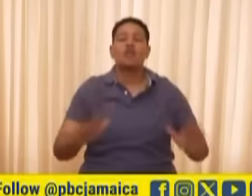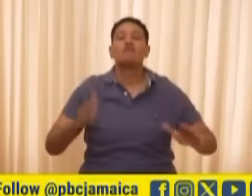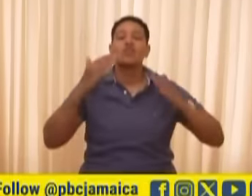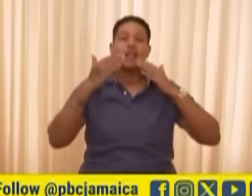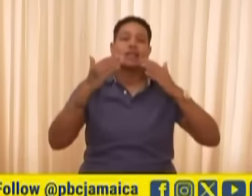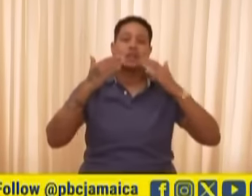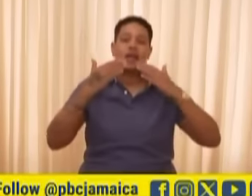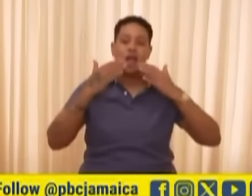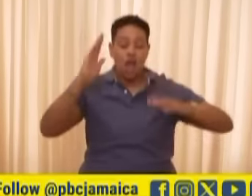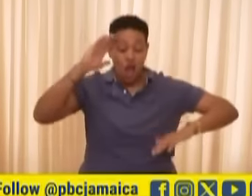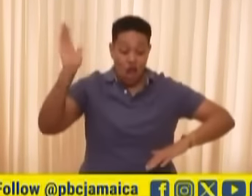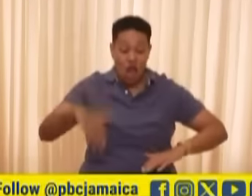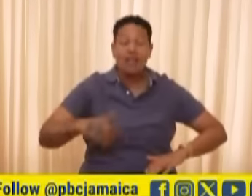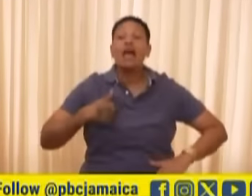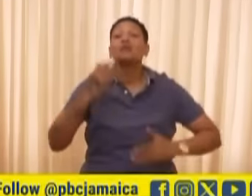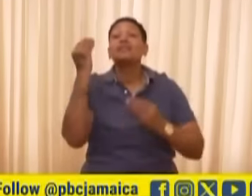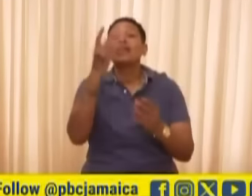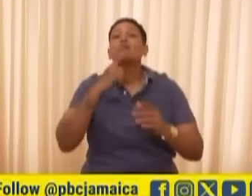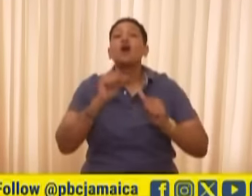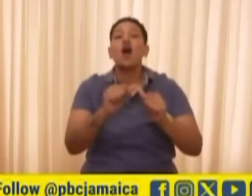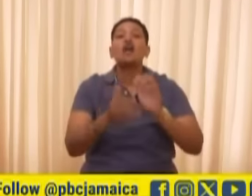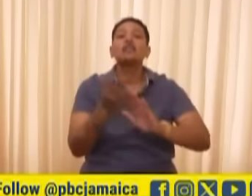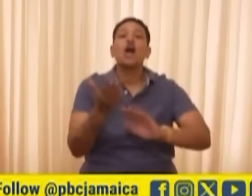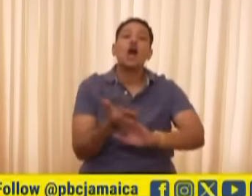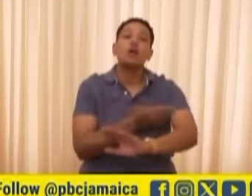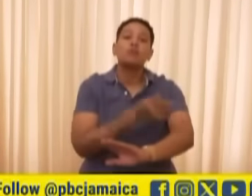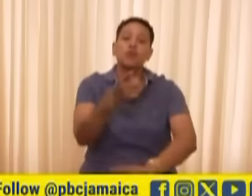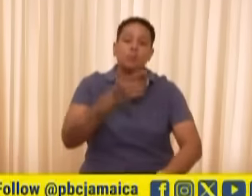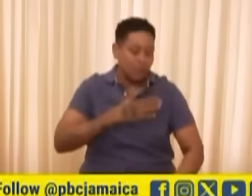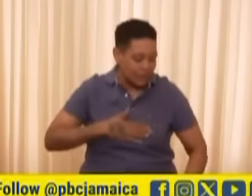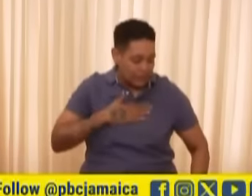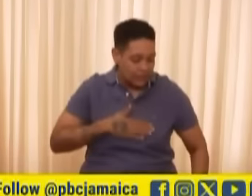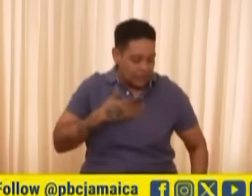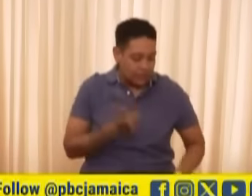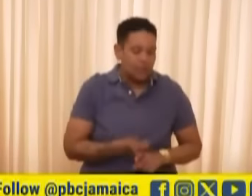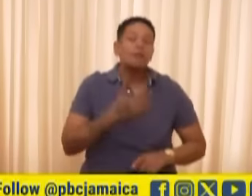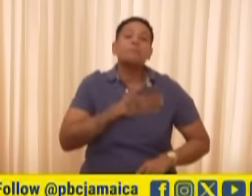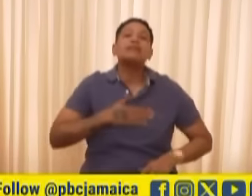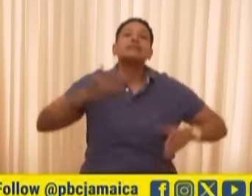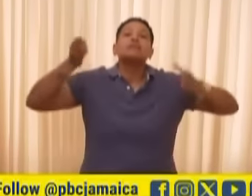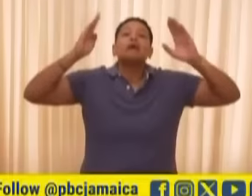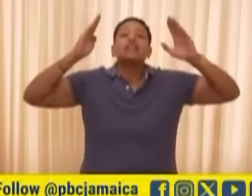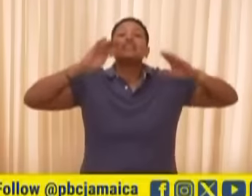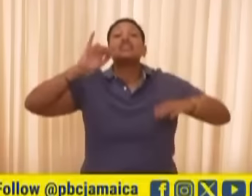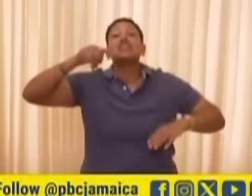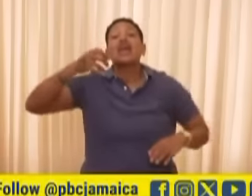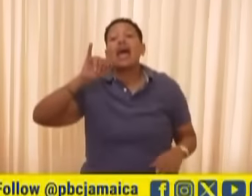Thank you all. And as I said, we'll continue updating you. Please pay